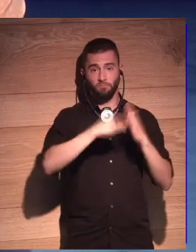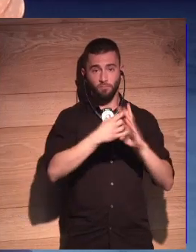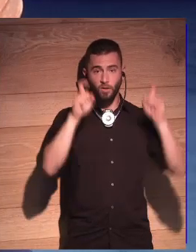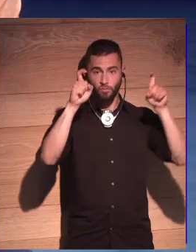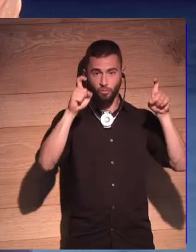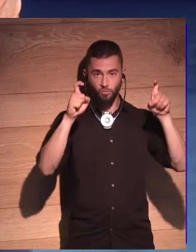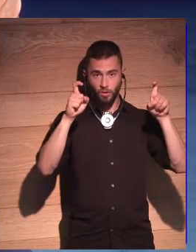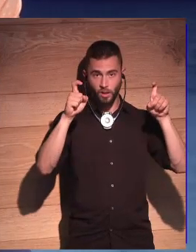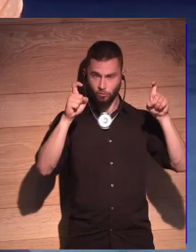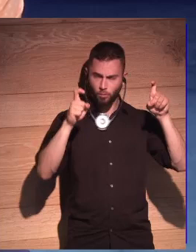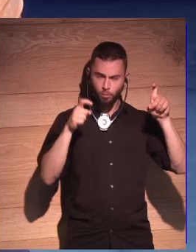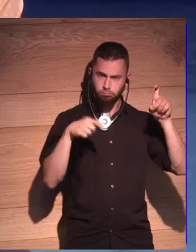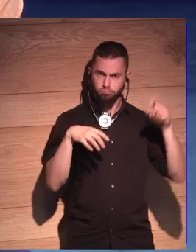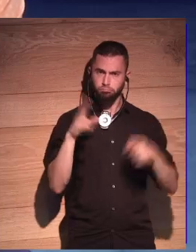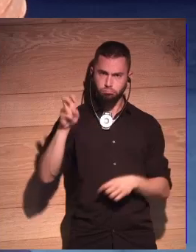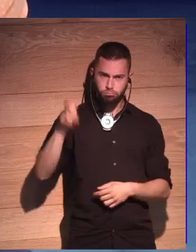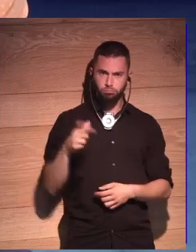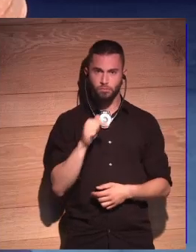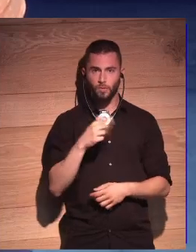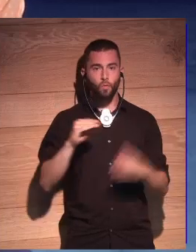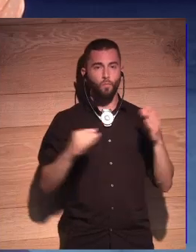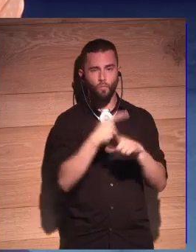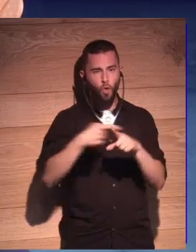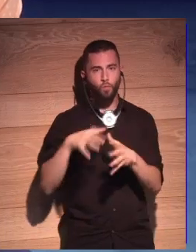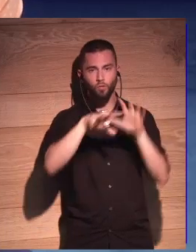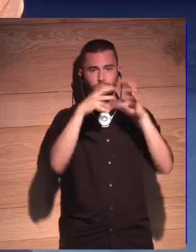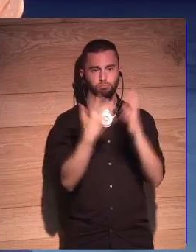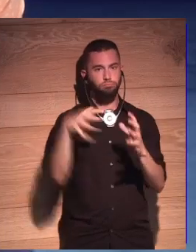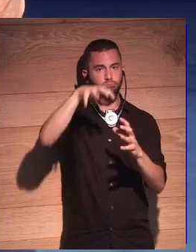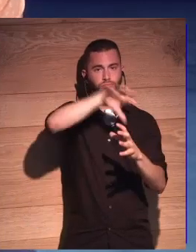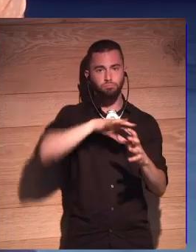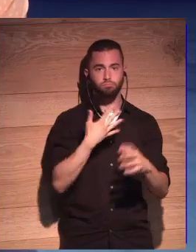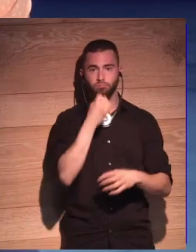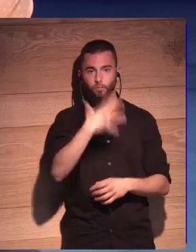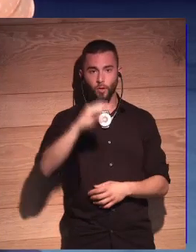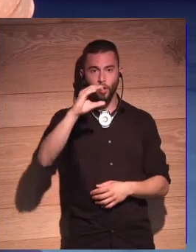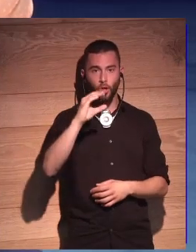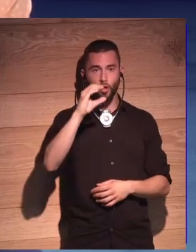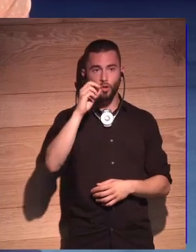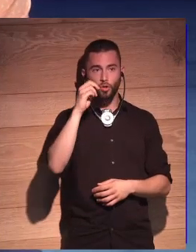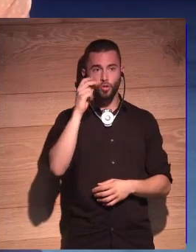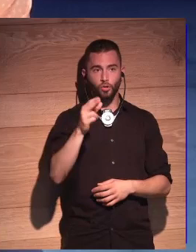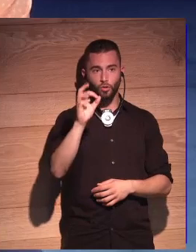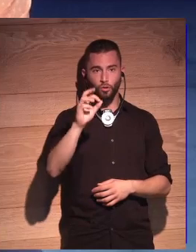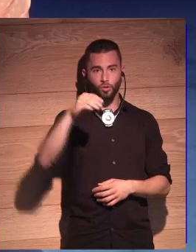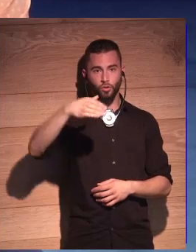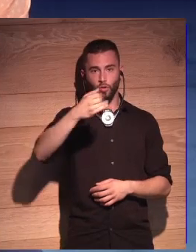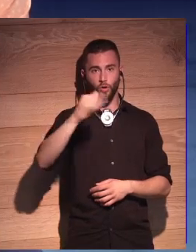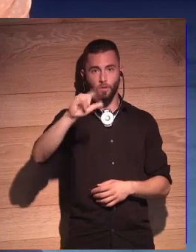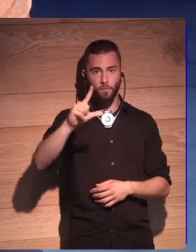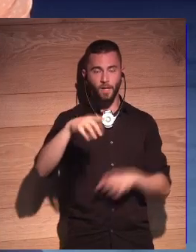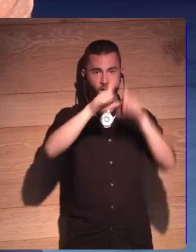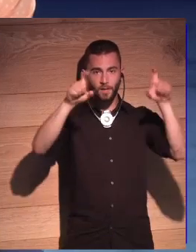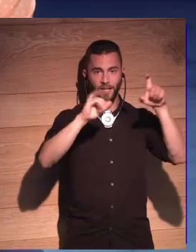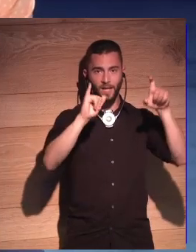the marketing field, but we also saw some potential in the educational sector, where we launched a product called Crombill, and